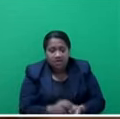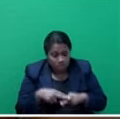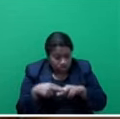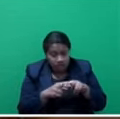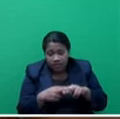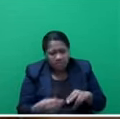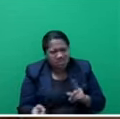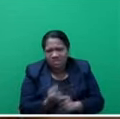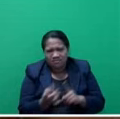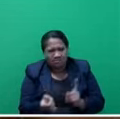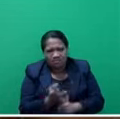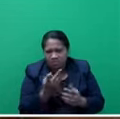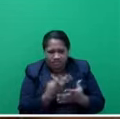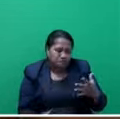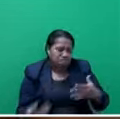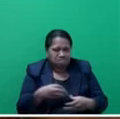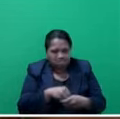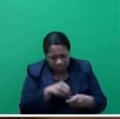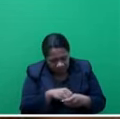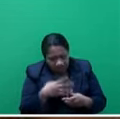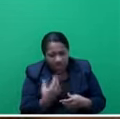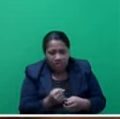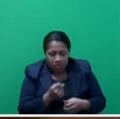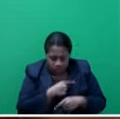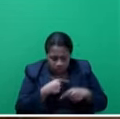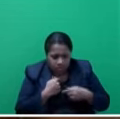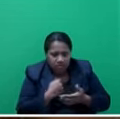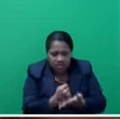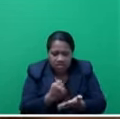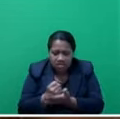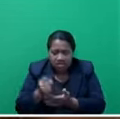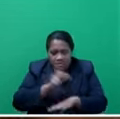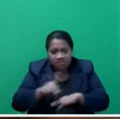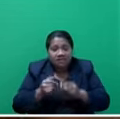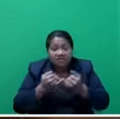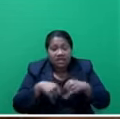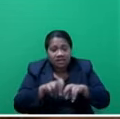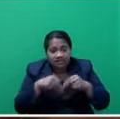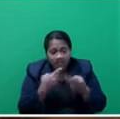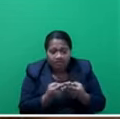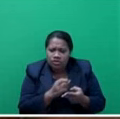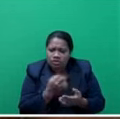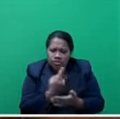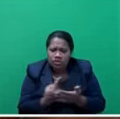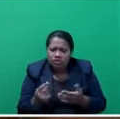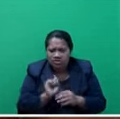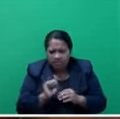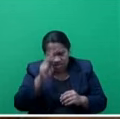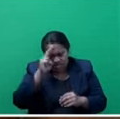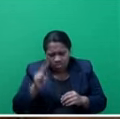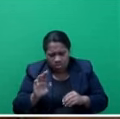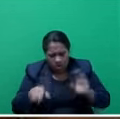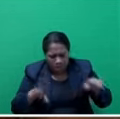this. We were able to assist our Pacific Island family not only to get their nationals home and reunite them with